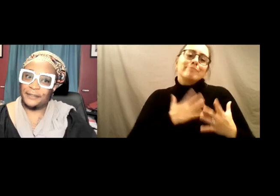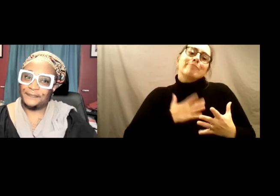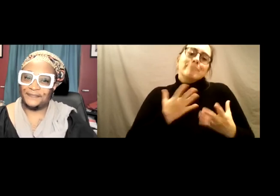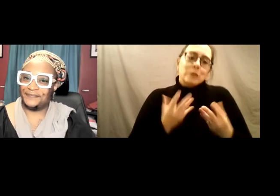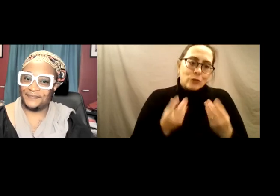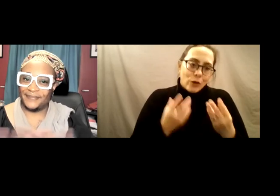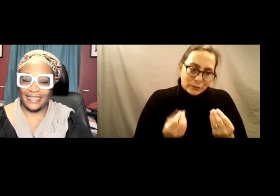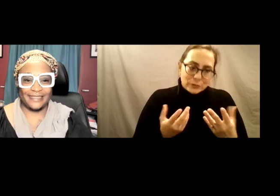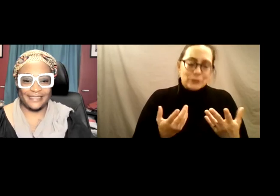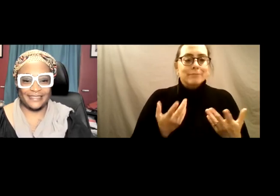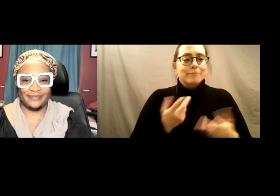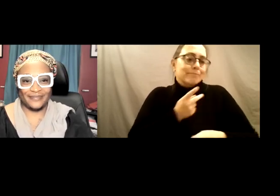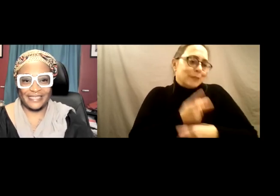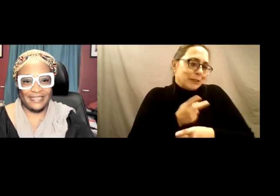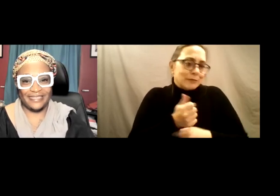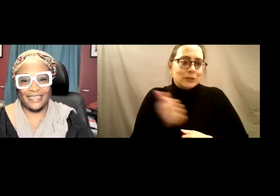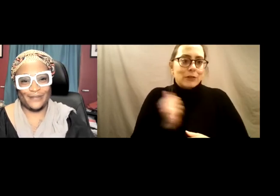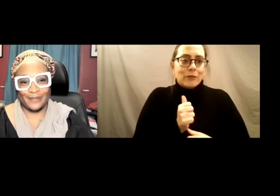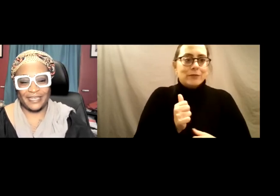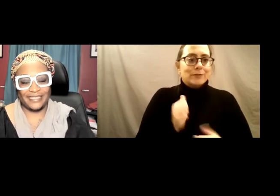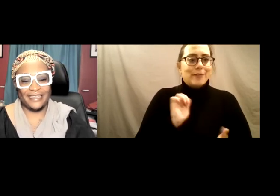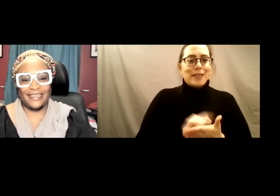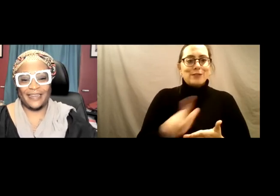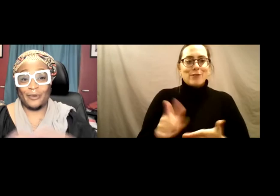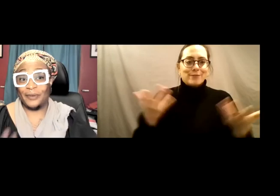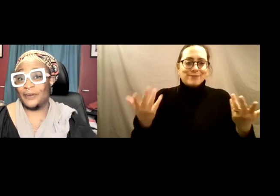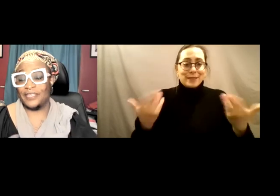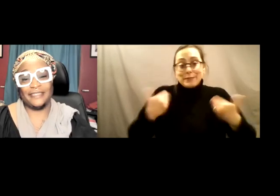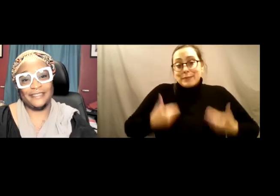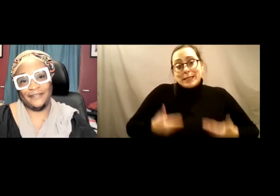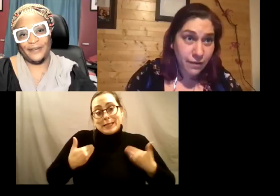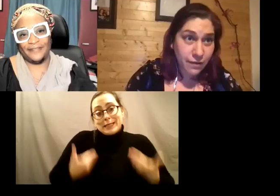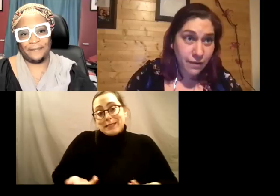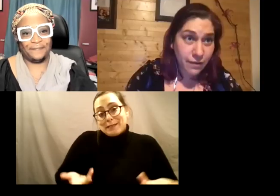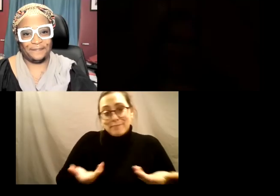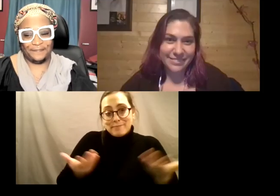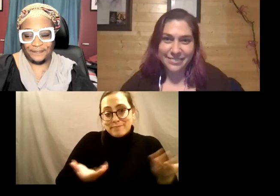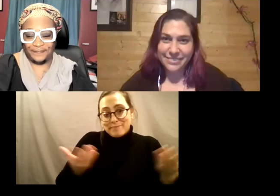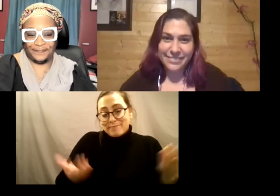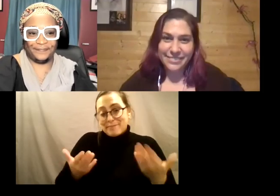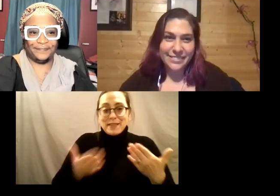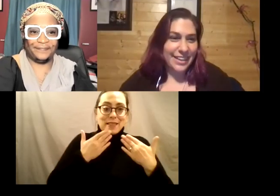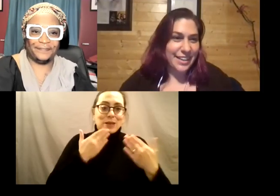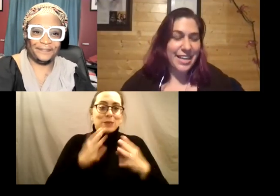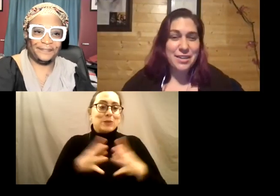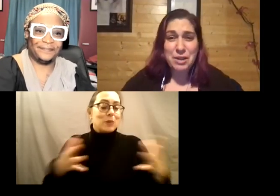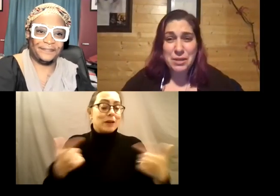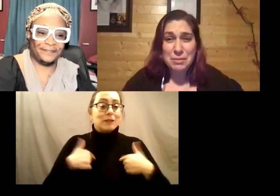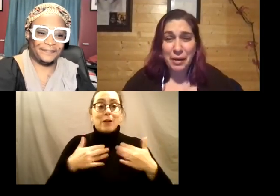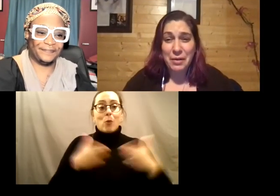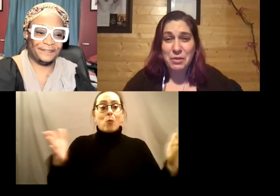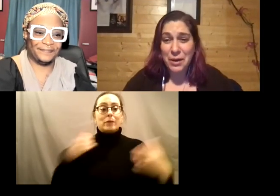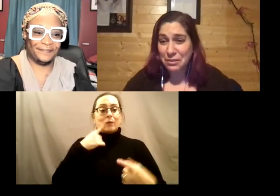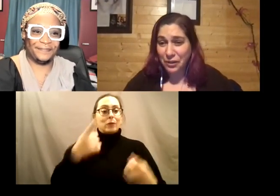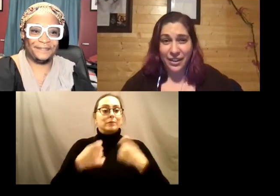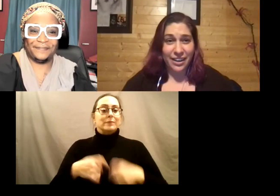water. And that's me. Thank you so much. And I'm open for questions if you have them. Thank you so much,